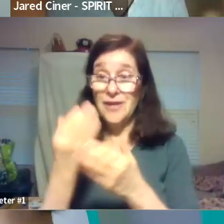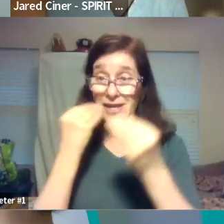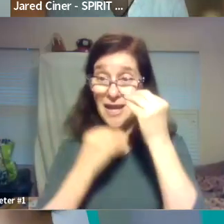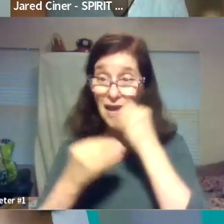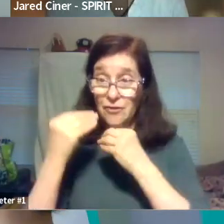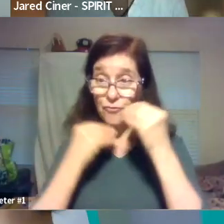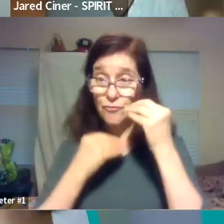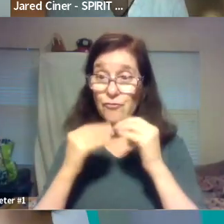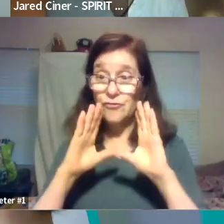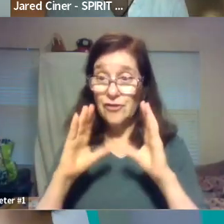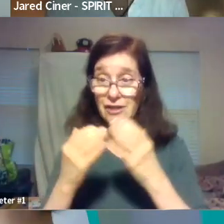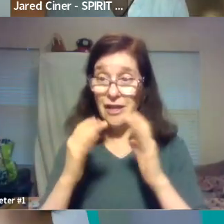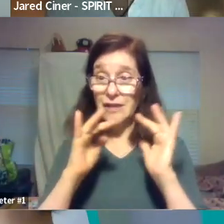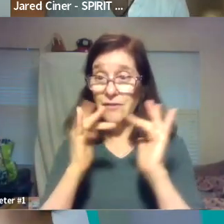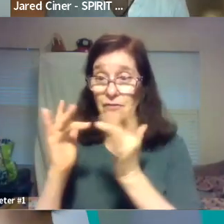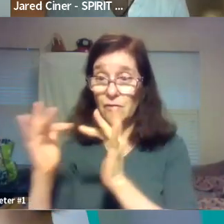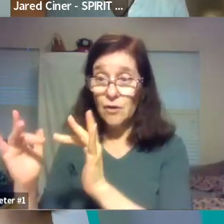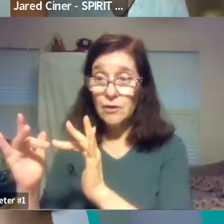online.